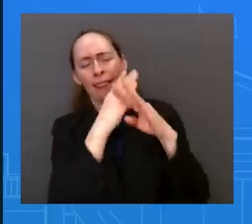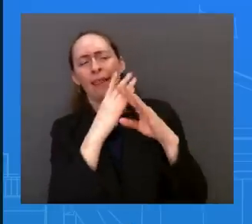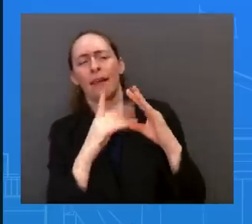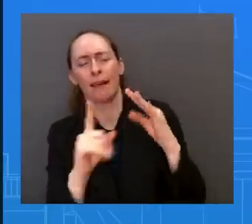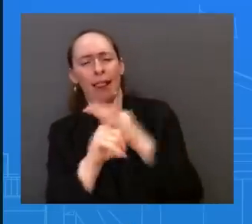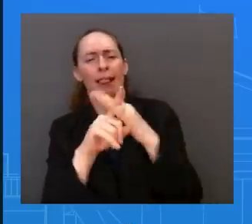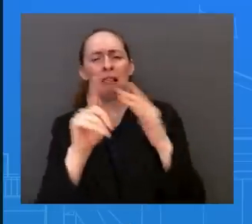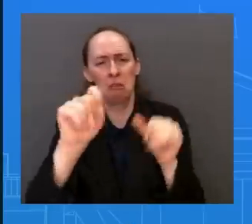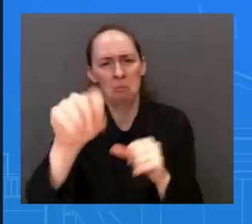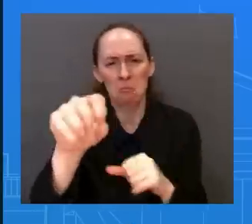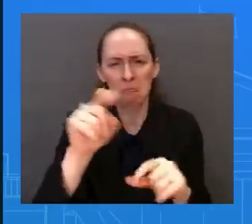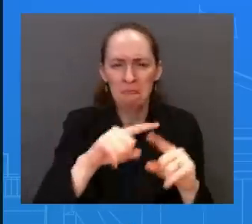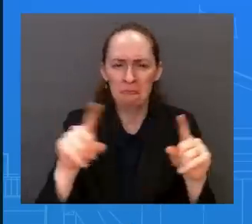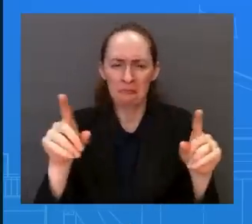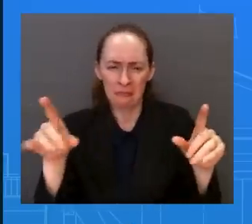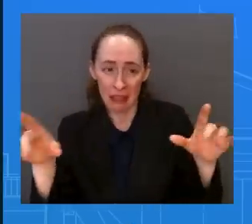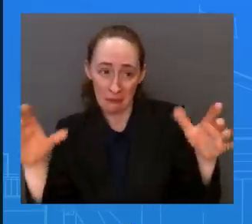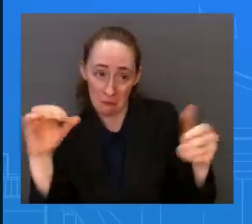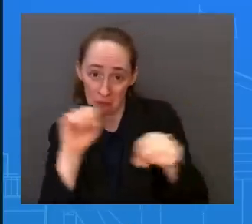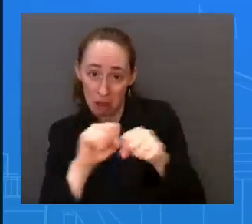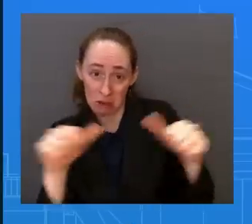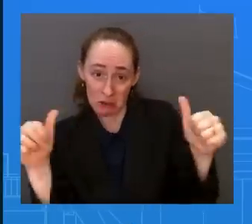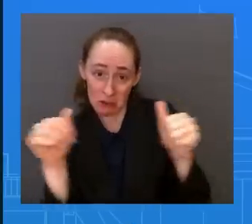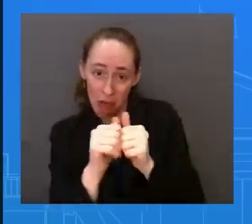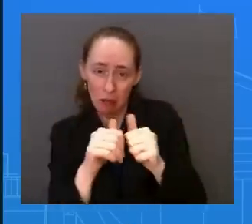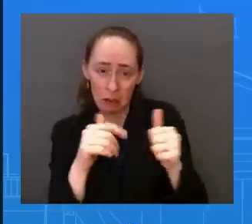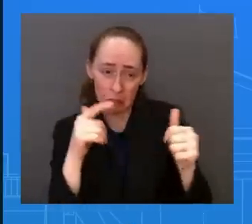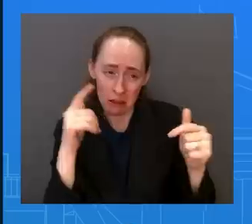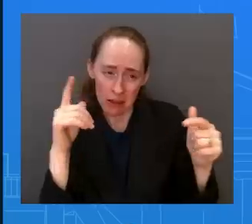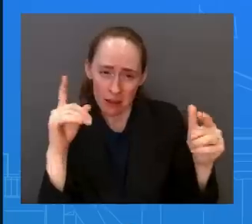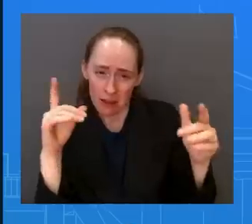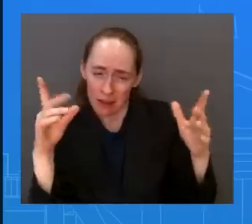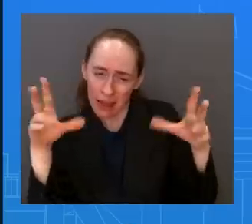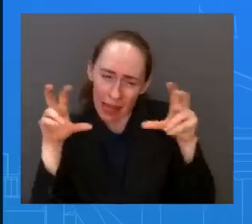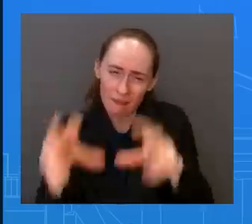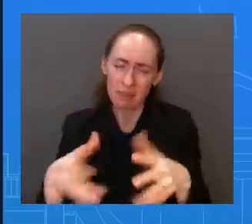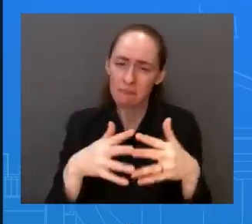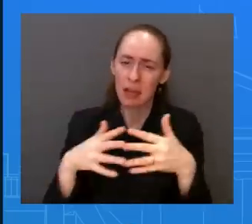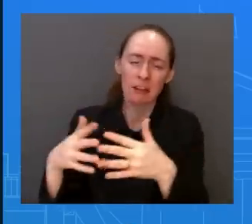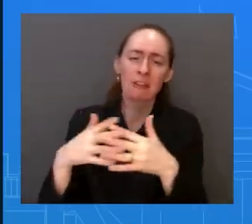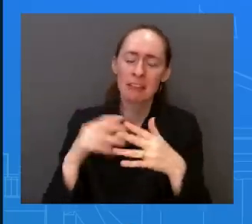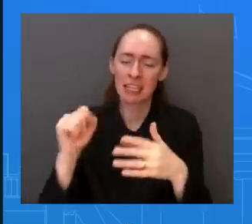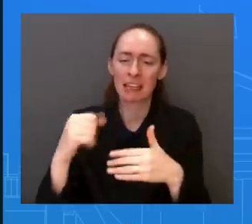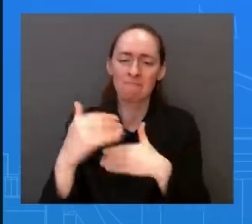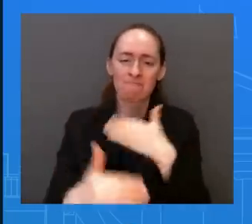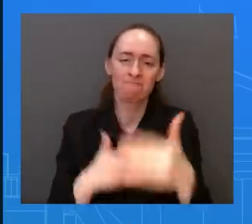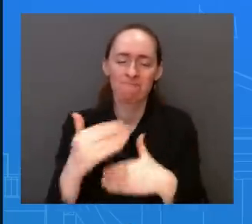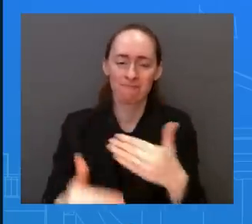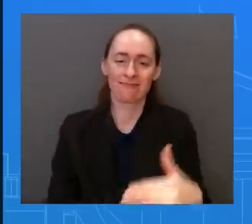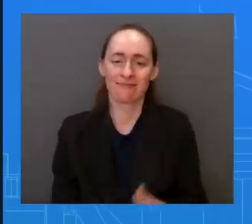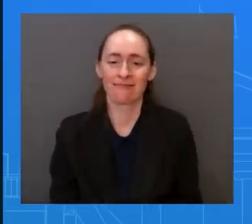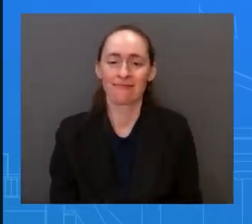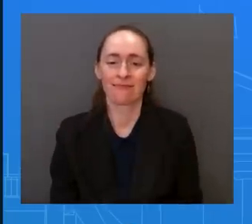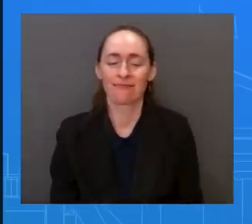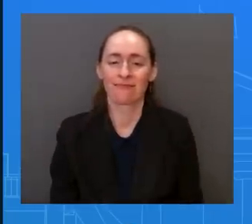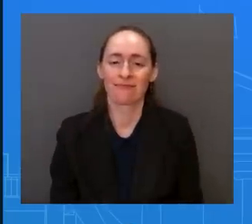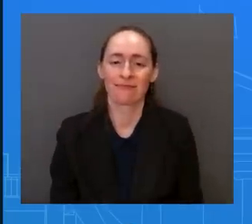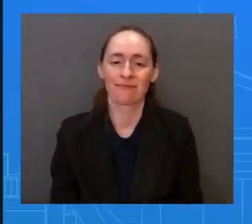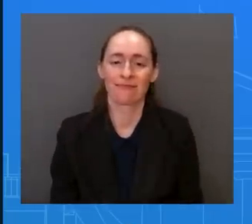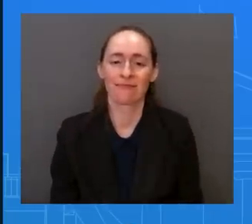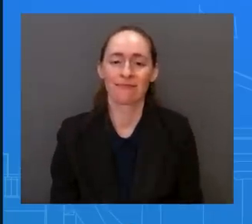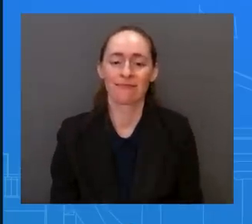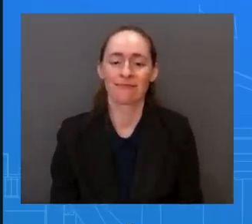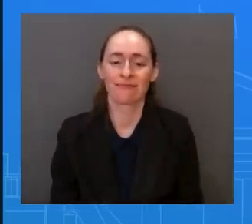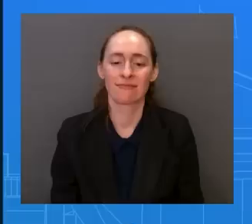America, I would just end on the note of, it also is, it summons a larger national project. Again, one that we haven't really taken on